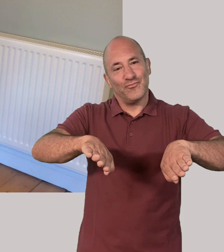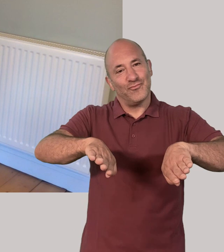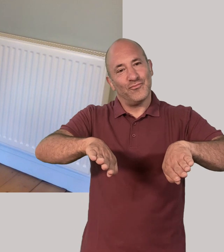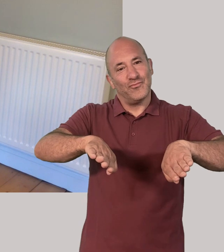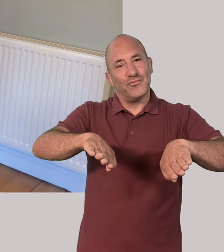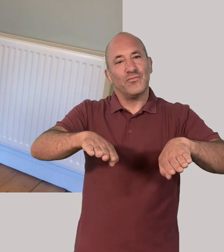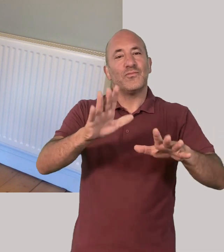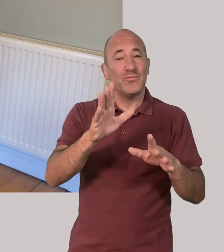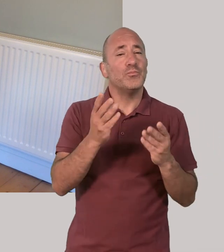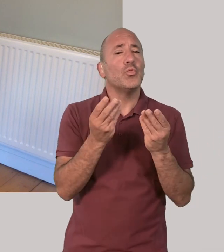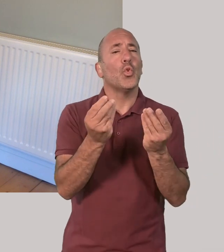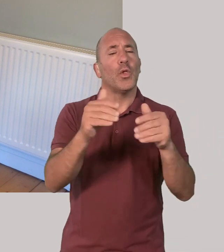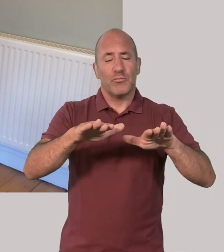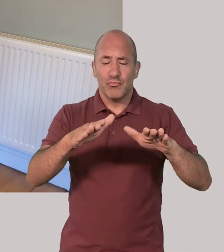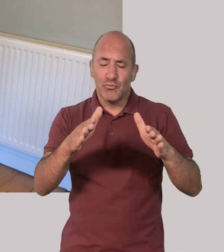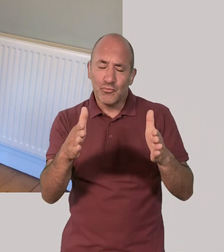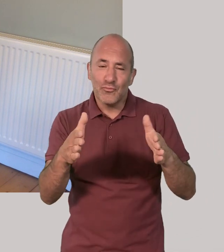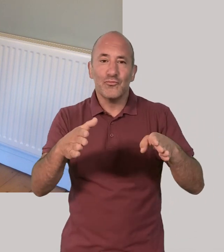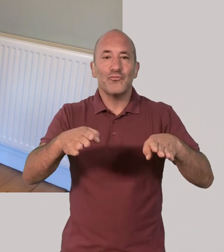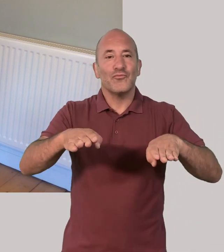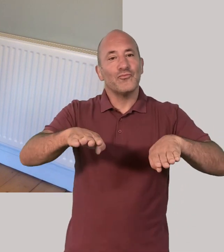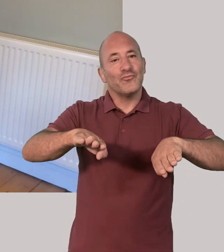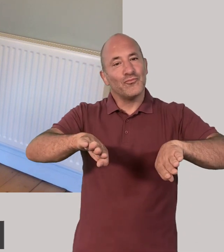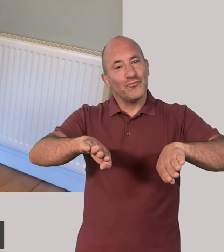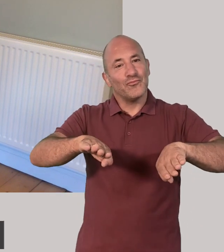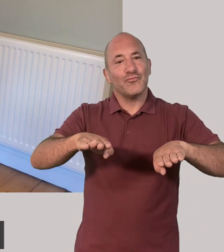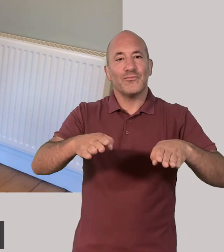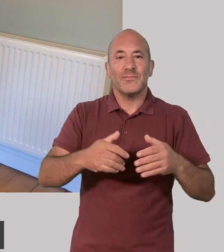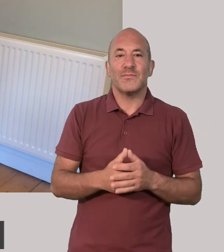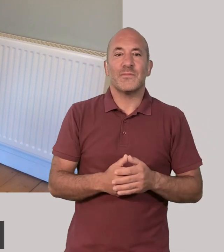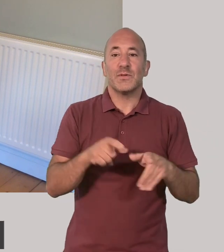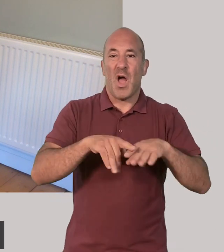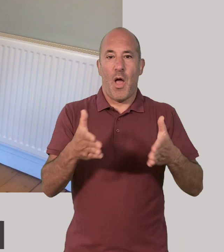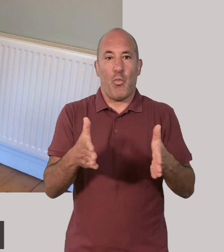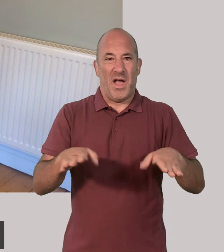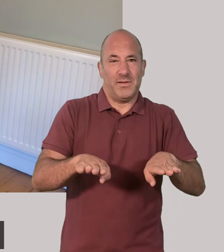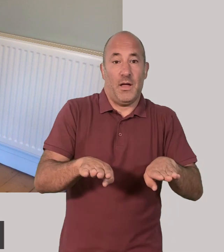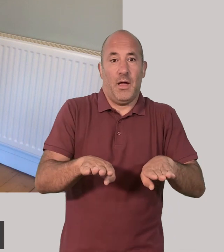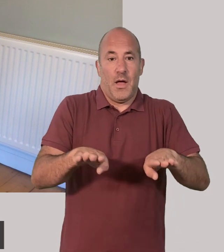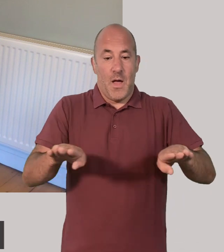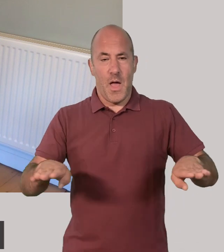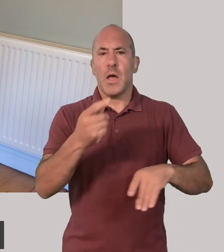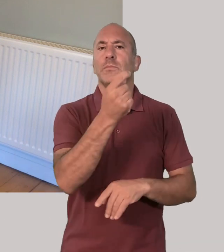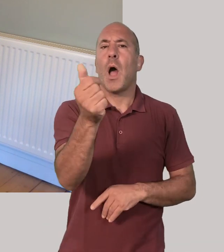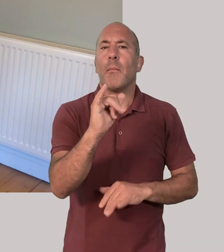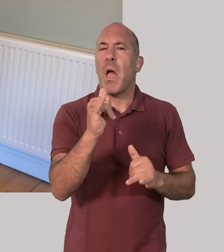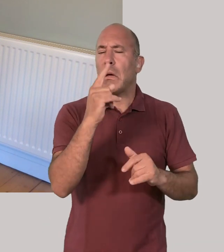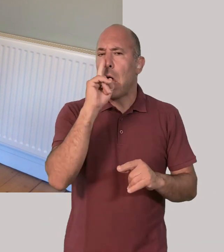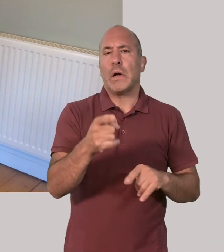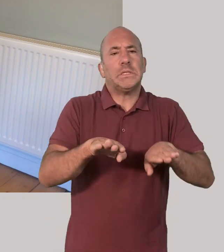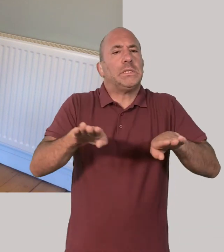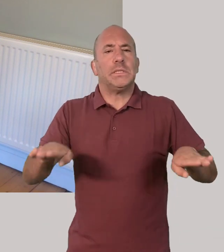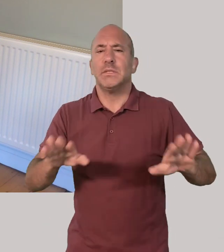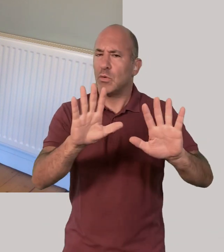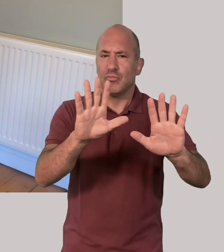smoothly shift to the inside. And if you take your feet a little bit wider, and some of you might not be able to do this one